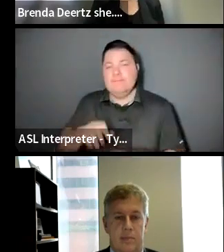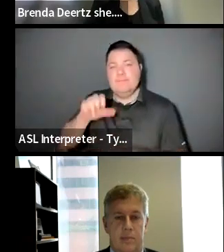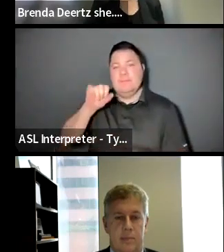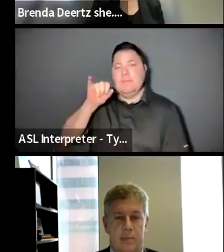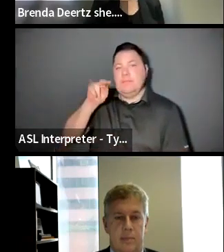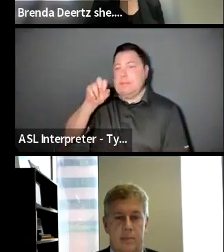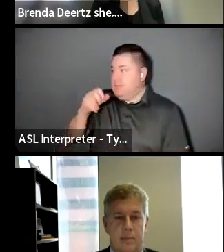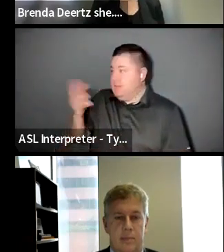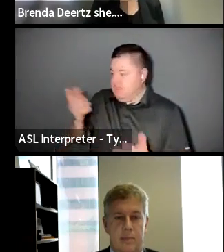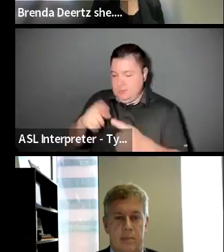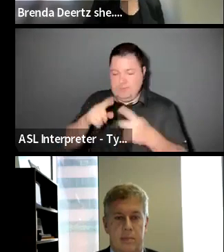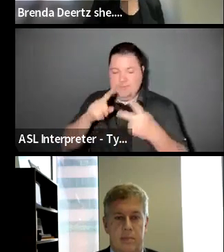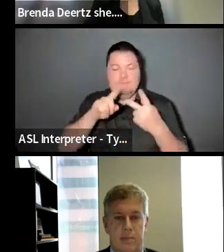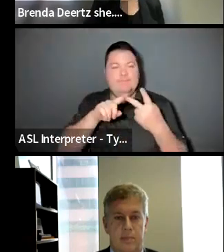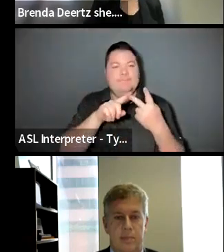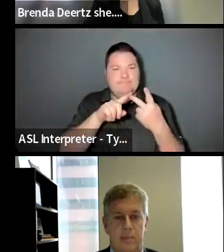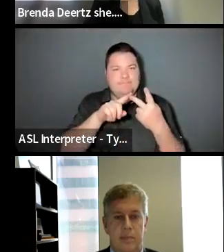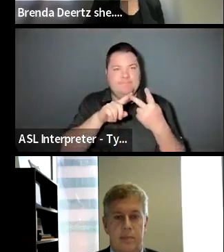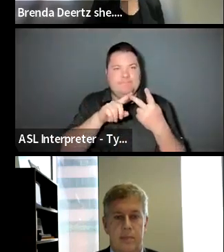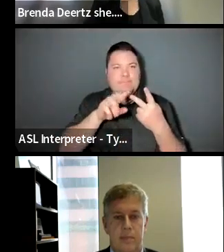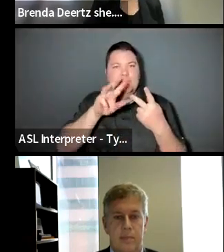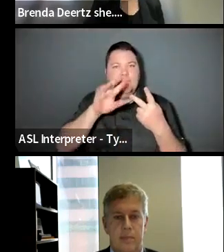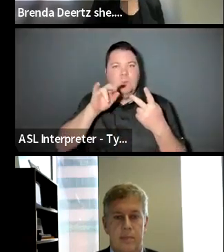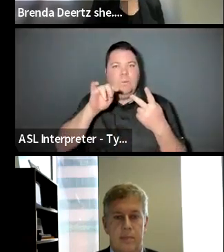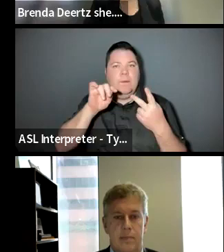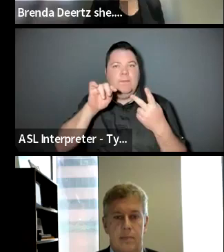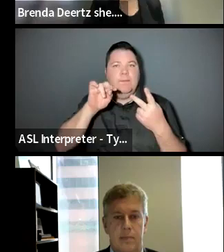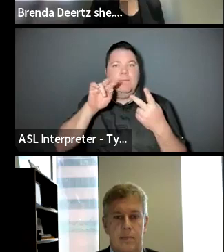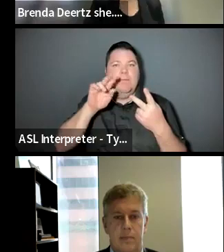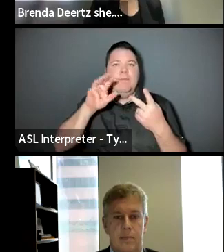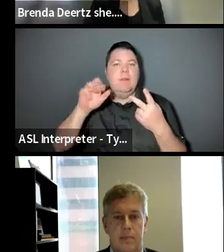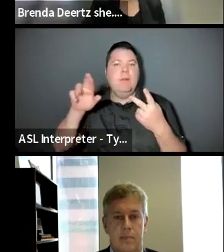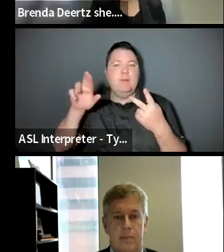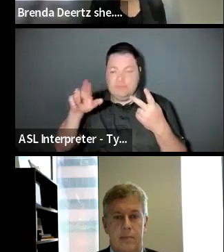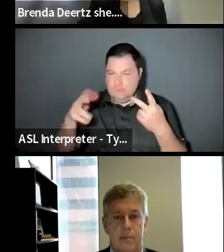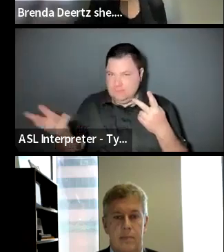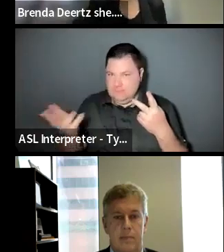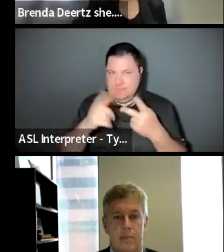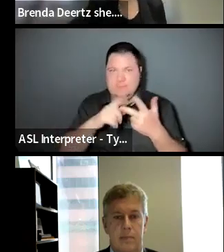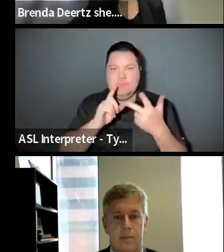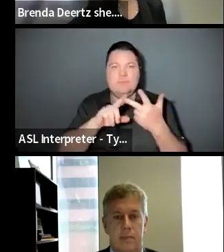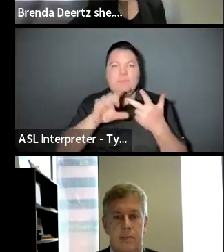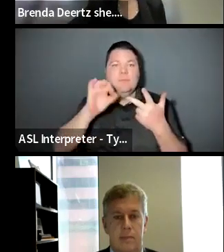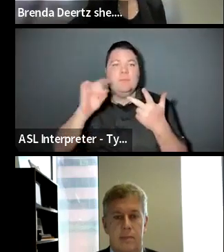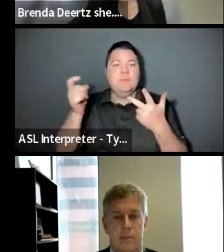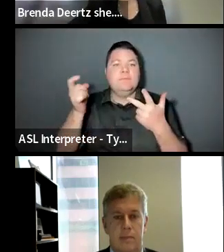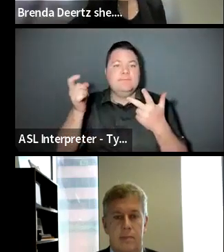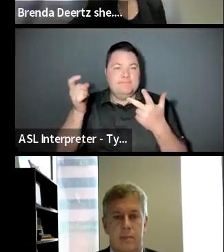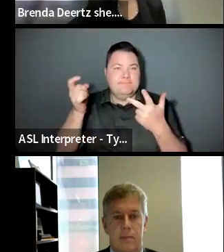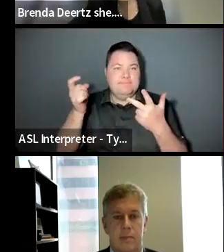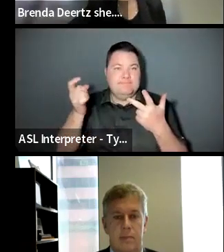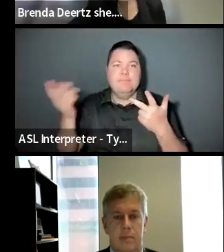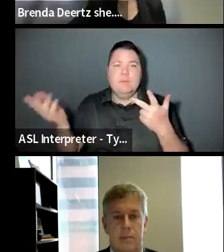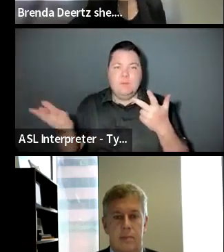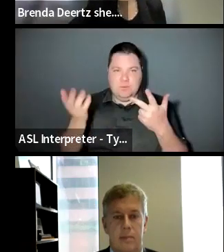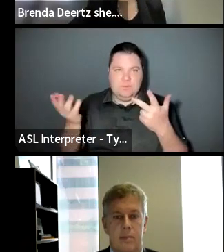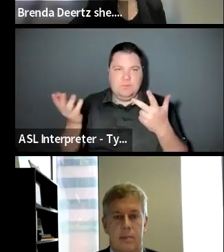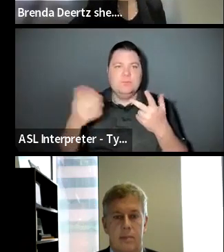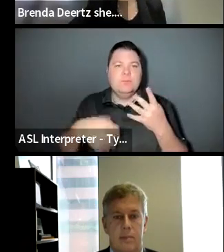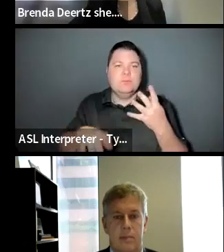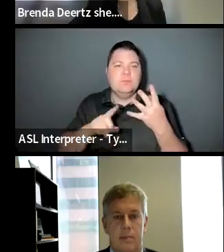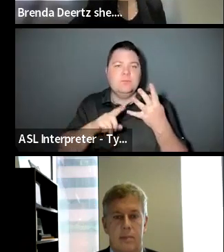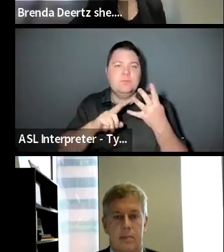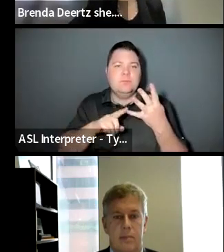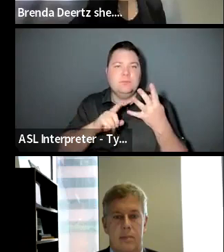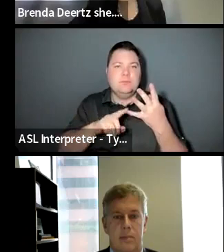Present. Commissioner Windmiller. Present. Commissioner Cox. Here.